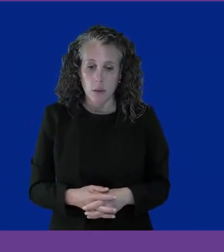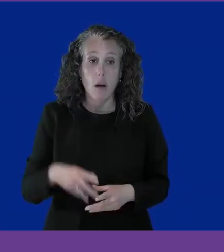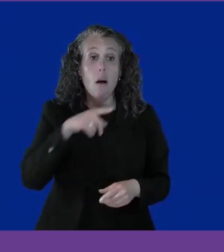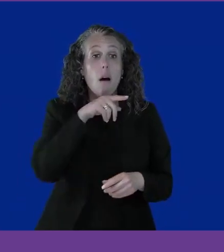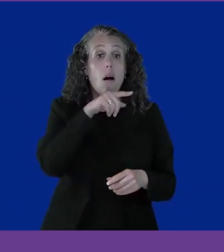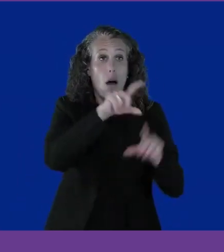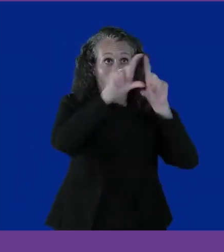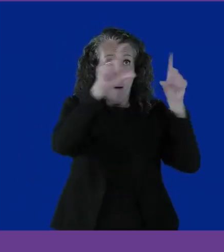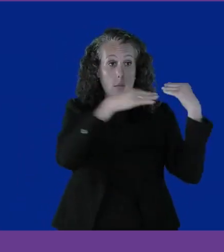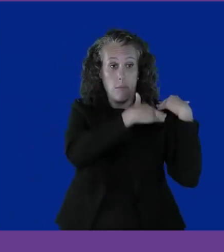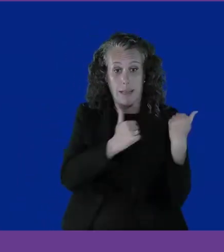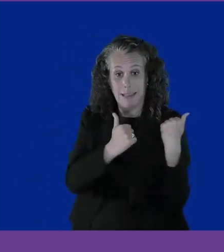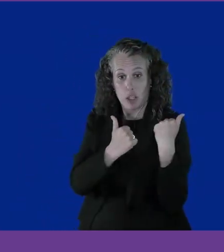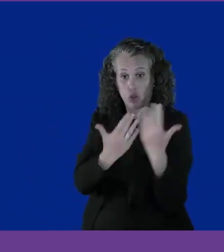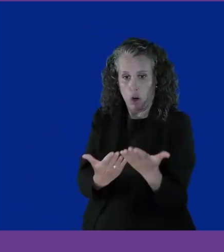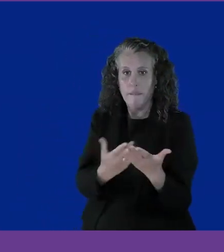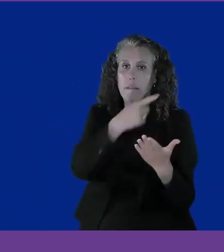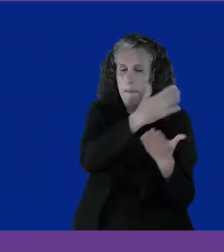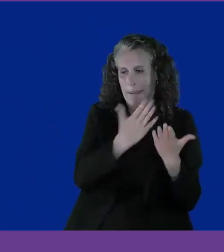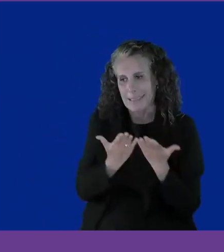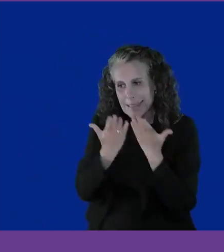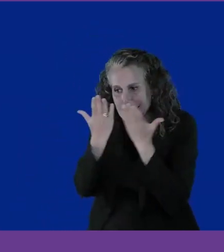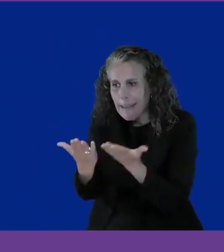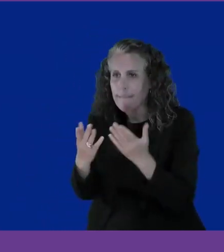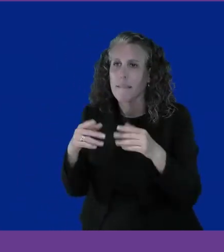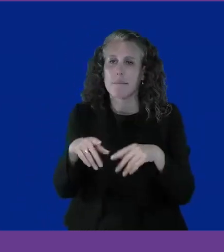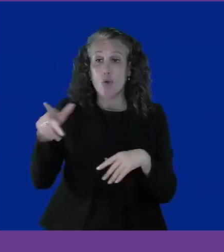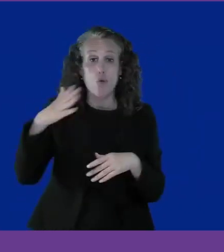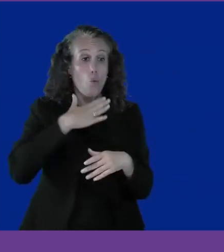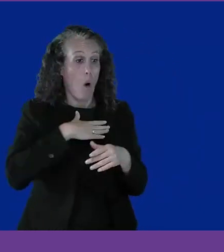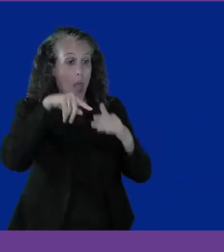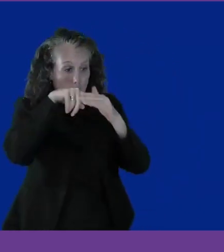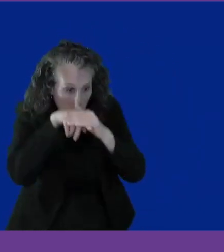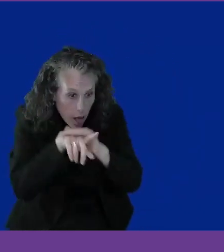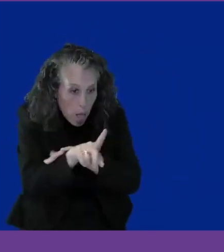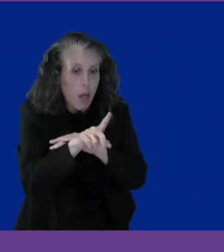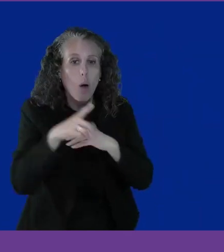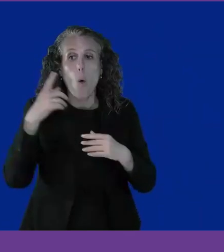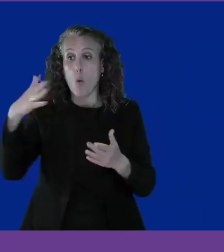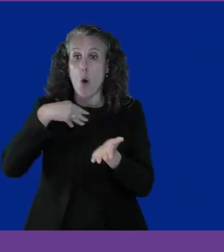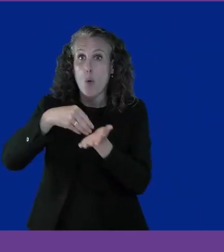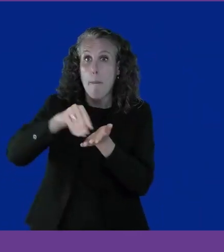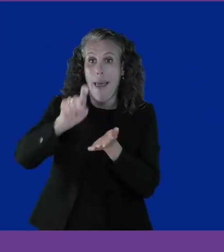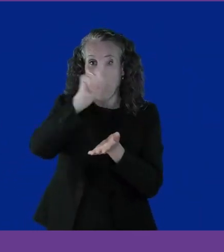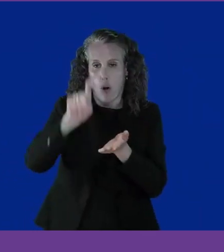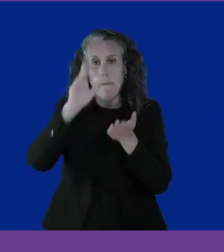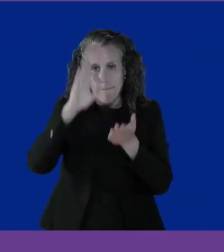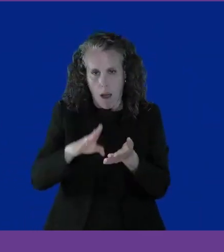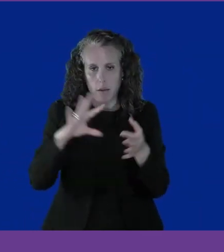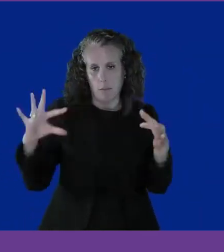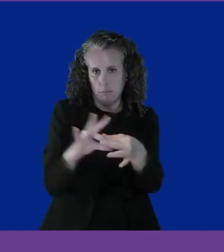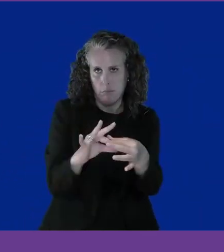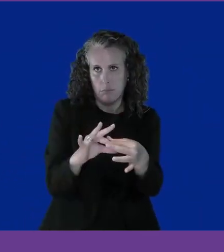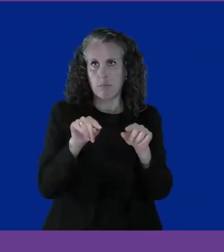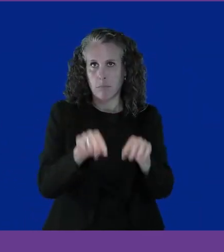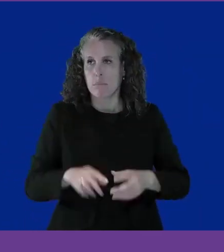certain circumstances, such as when you're accessing your payment account or when you are making an electronic payment. And